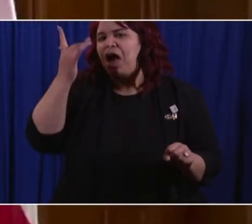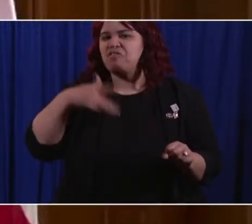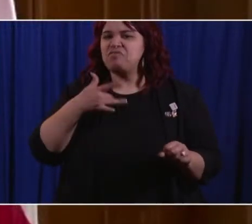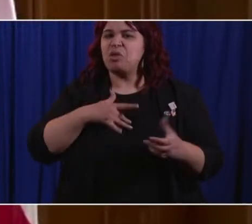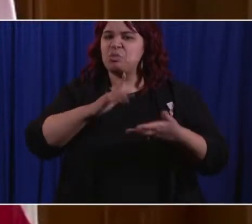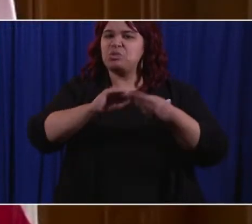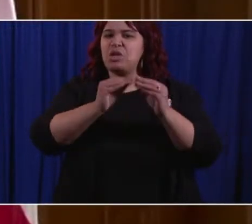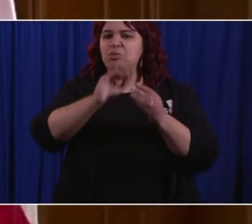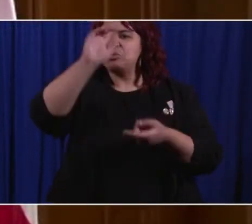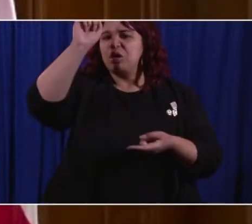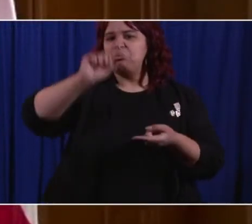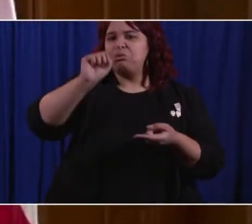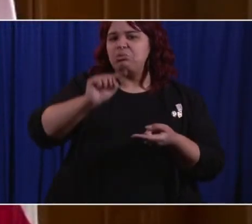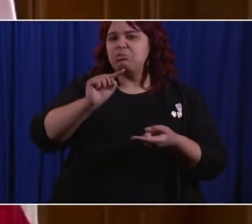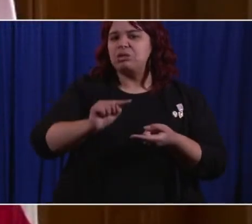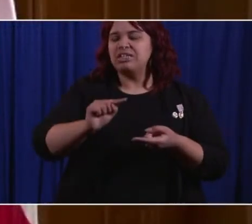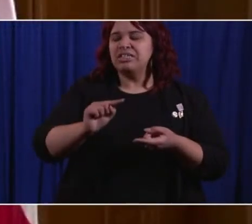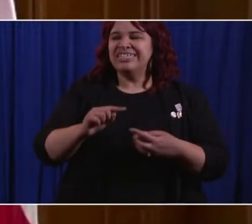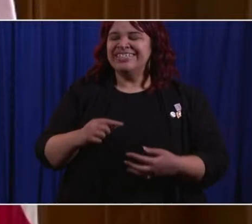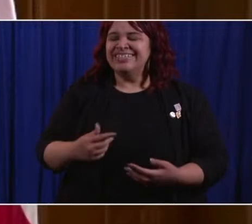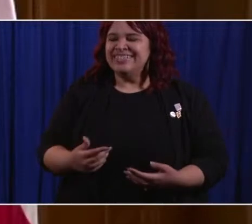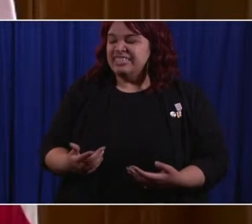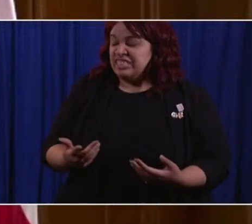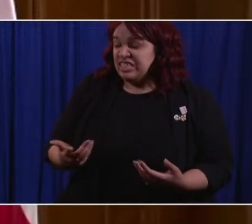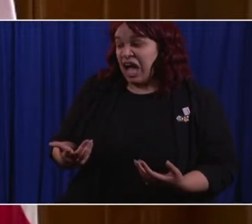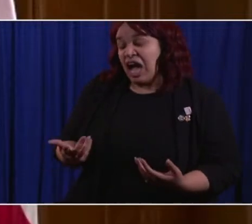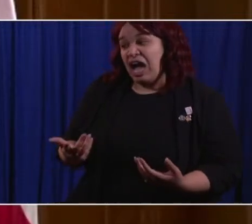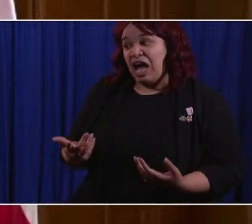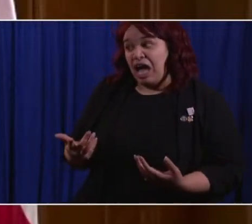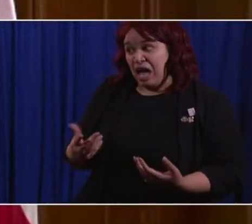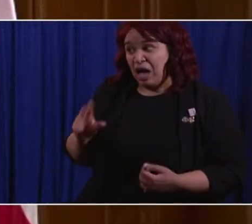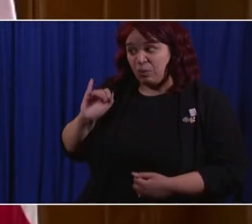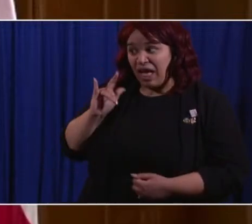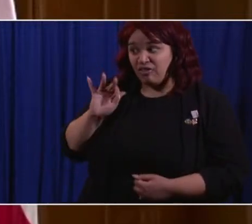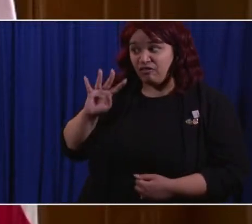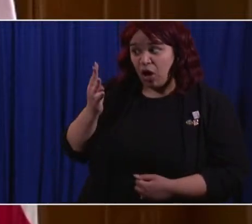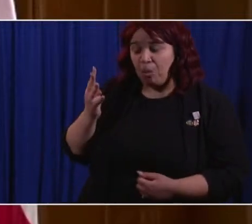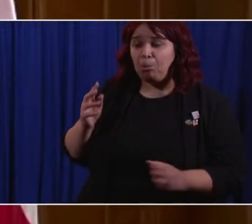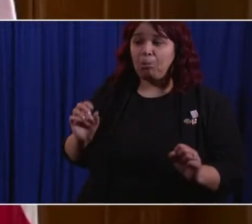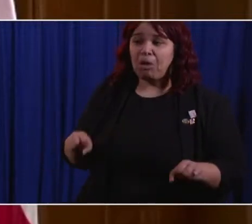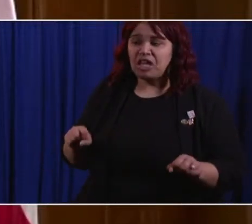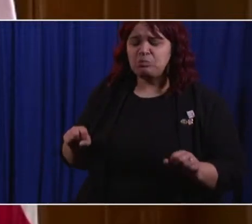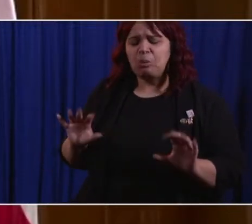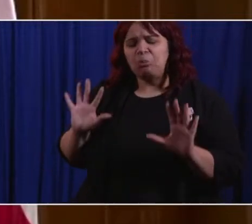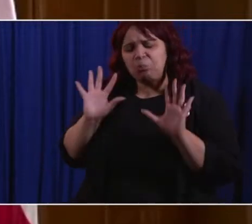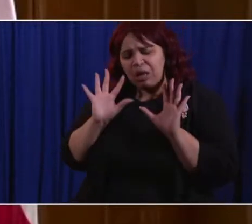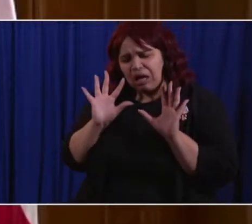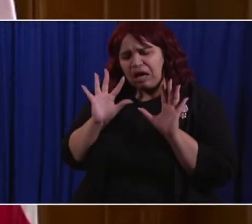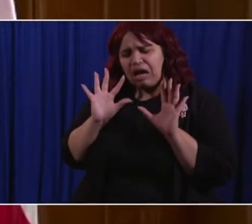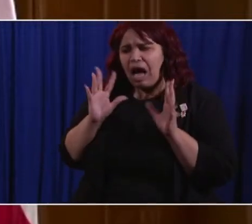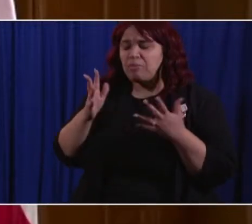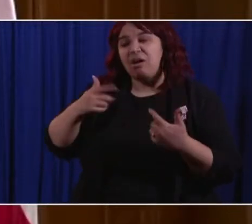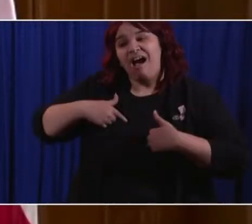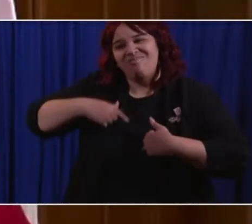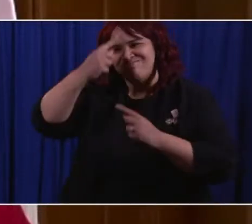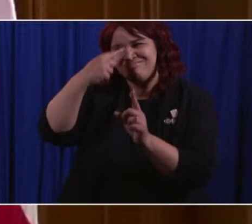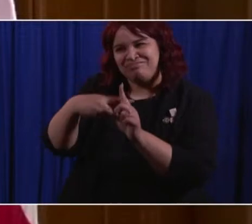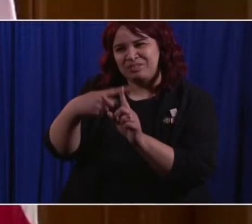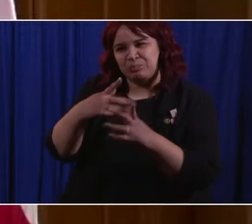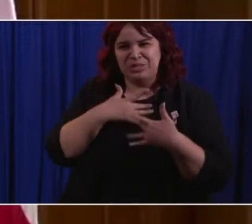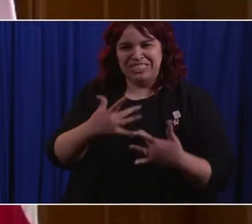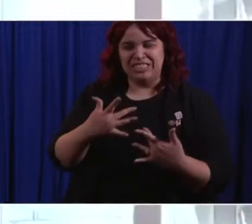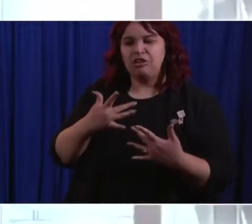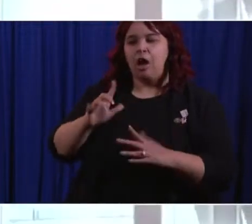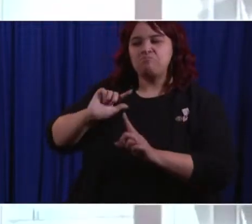knows more about these things than I do, I'll let him answer the question. But I'm optimistic that that's still achievable.